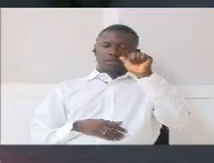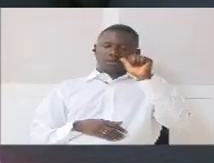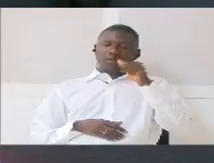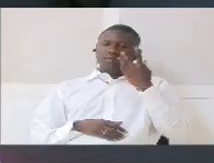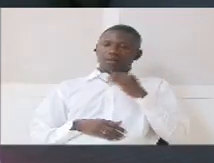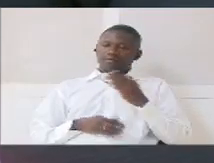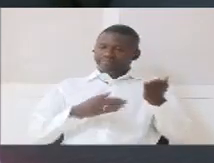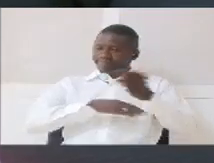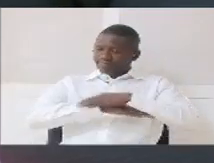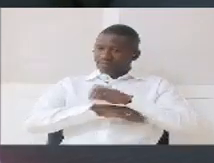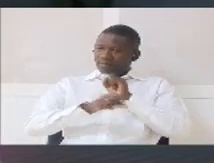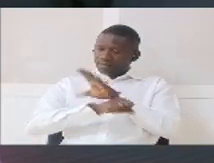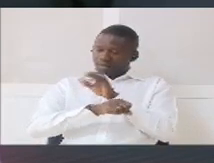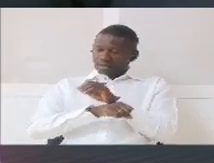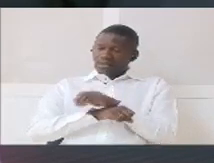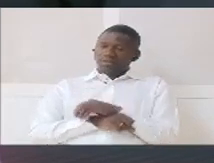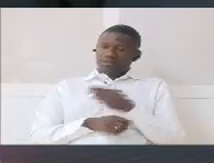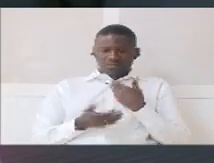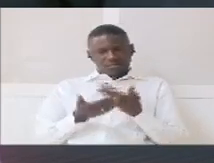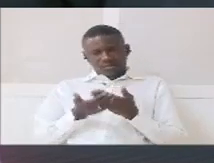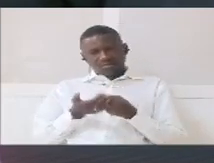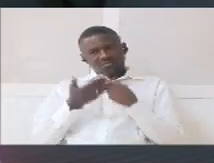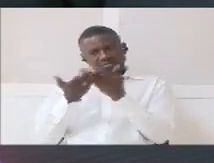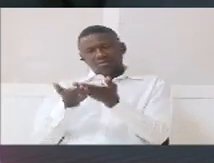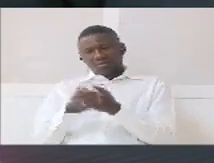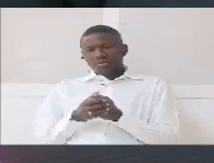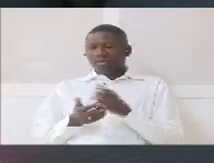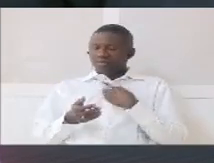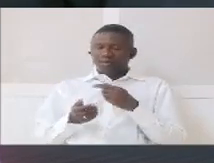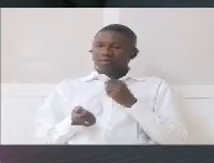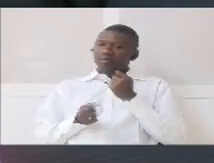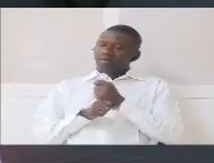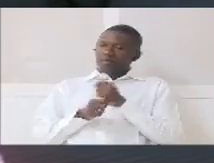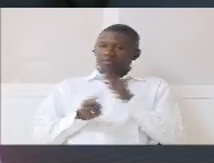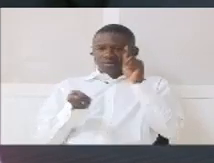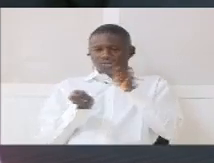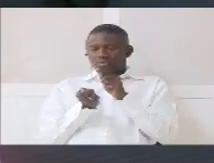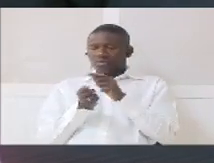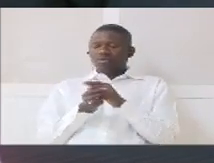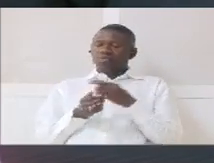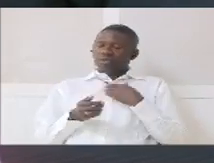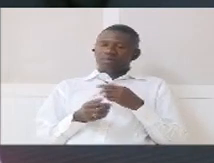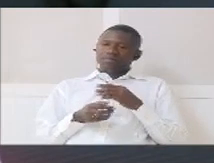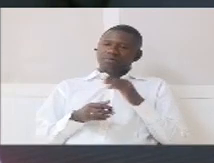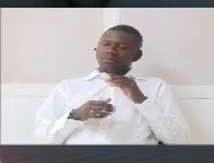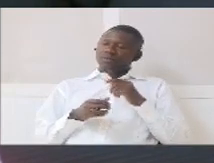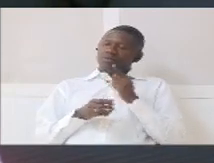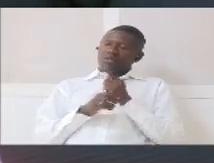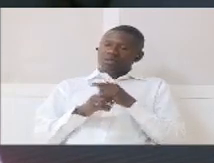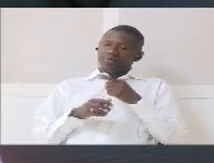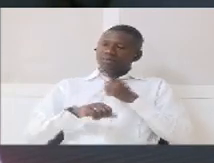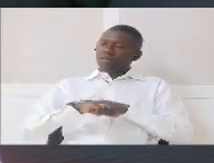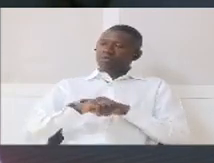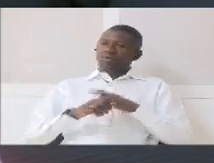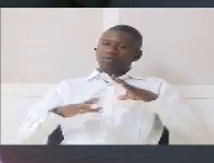so now. Well, and if you don't mind making it a bit short, we are running out of time. We're